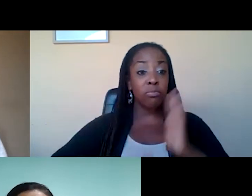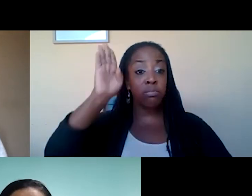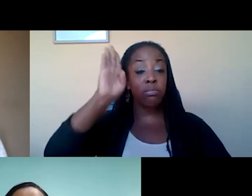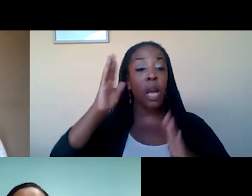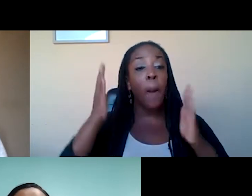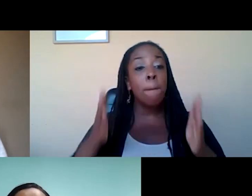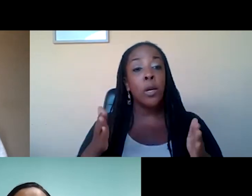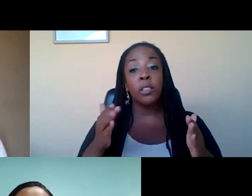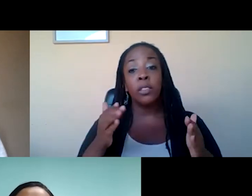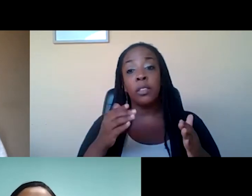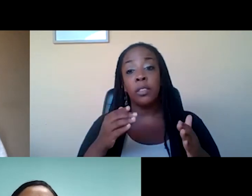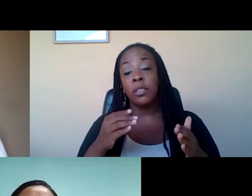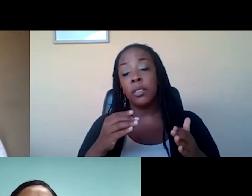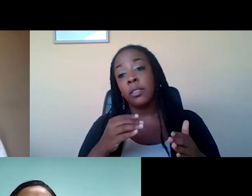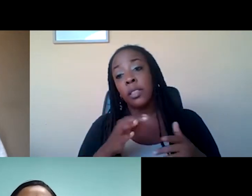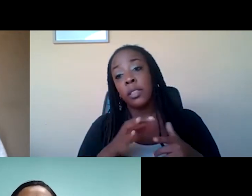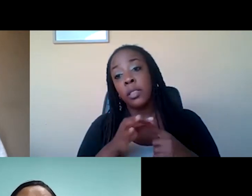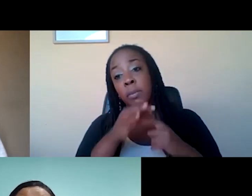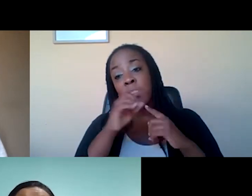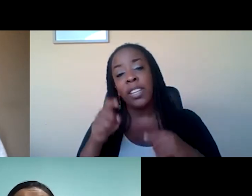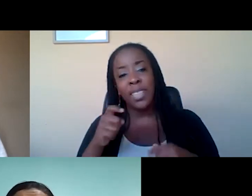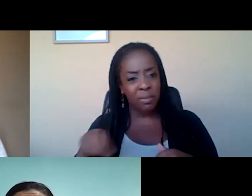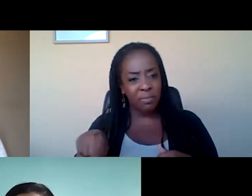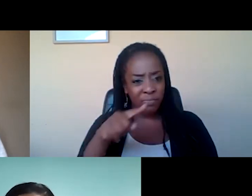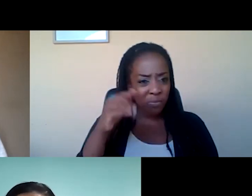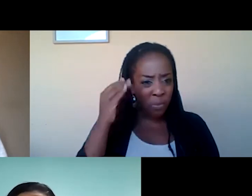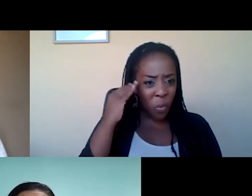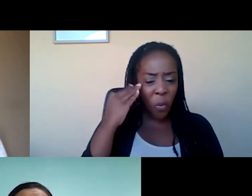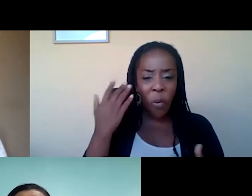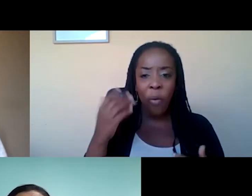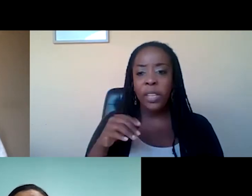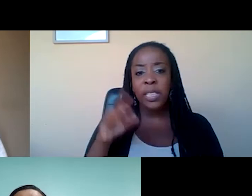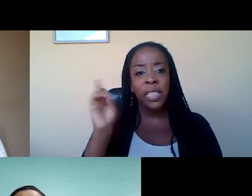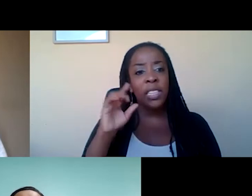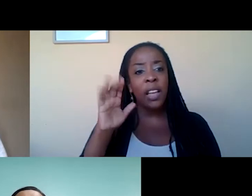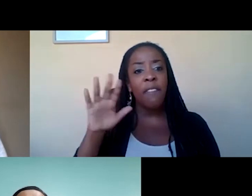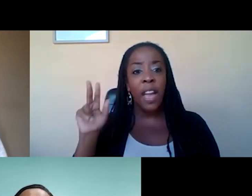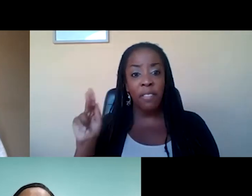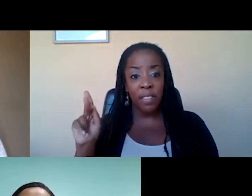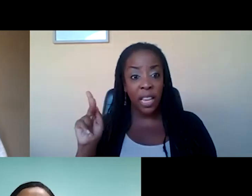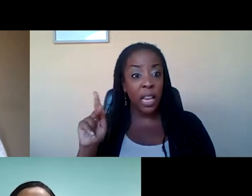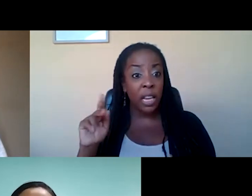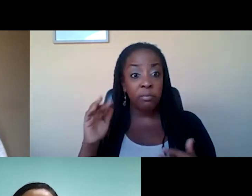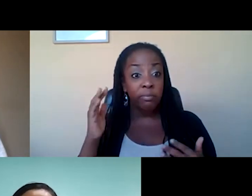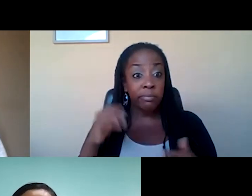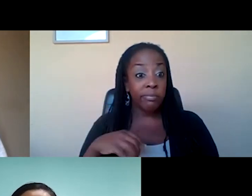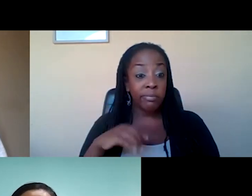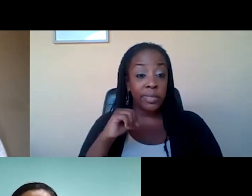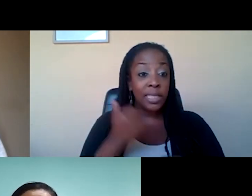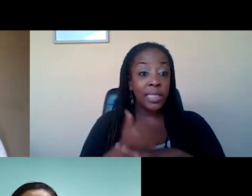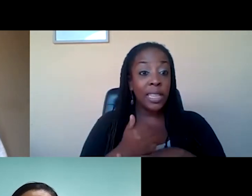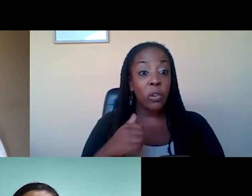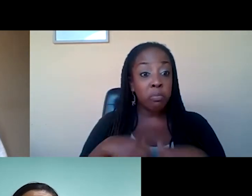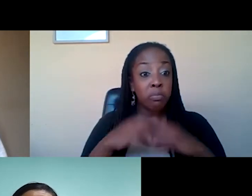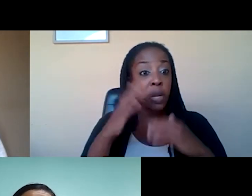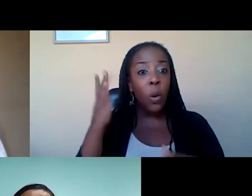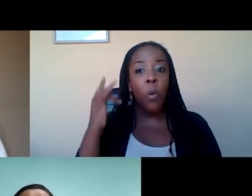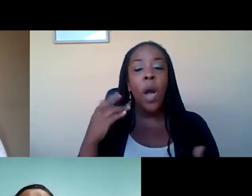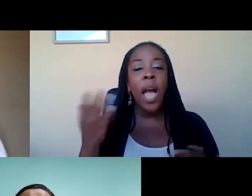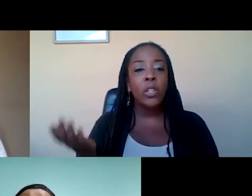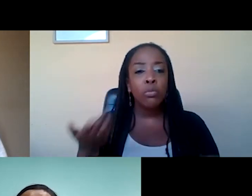the Digital 5K, and the 5K was born out of a need for us to just really ramp up the awareness of persons